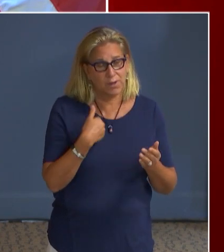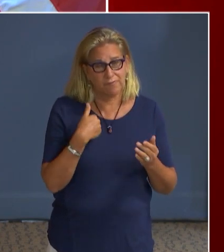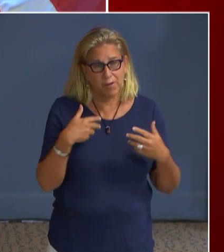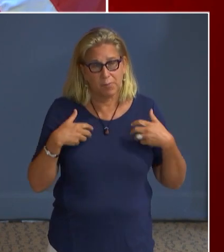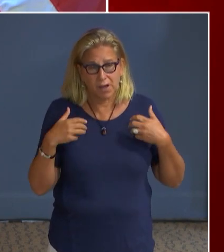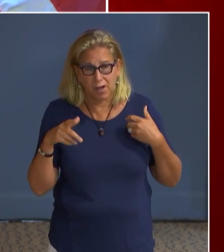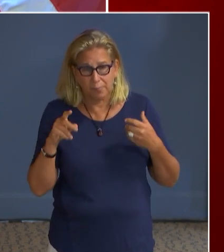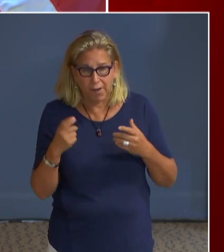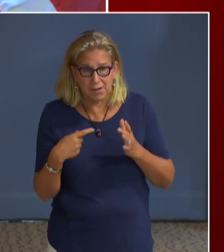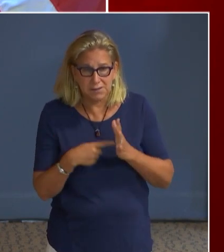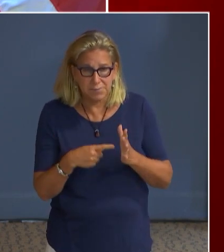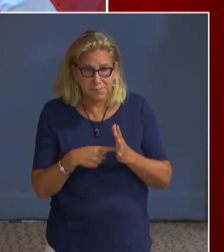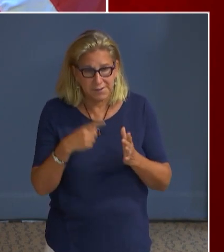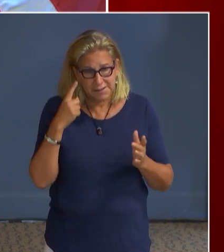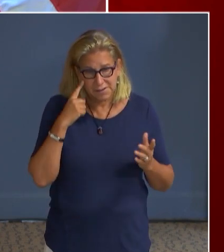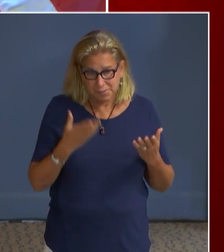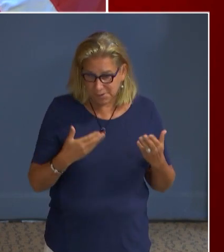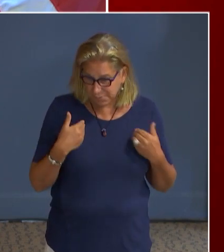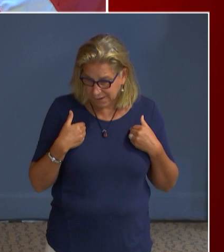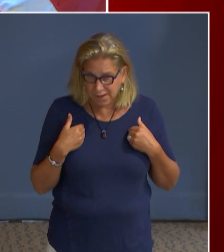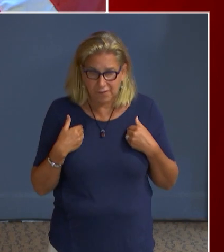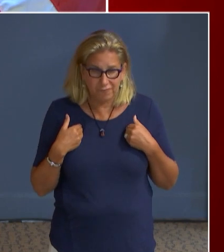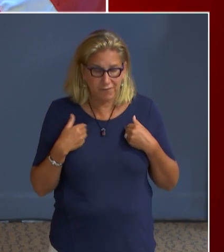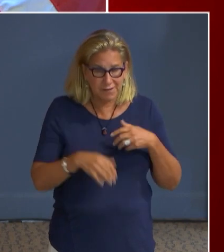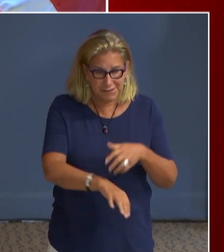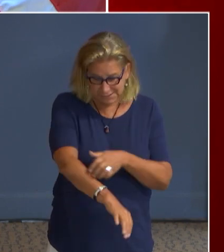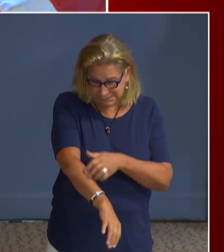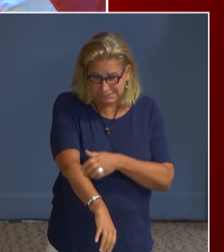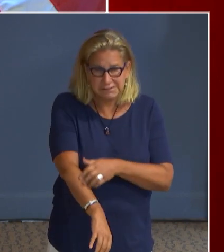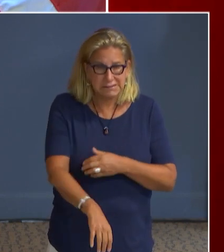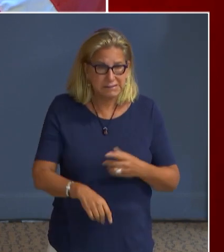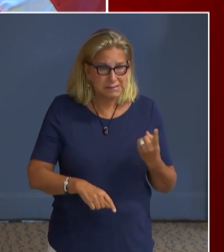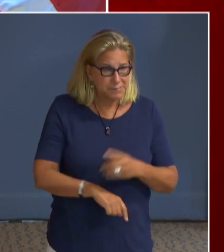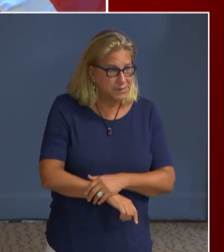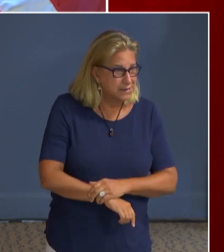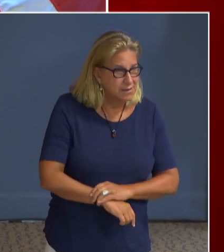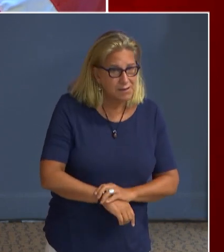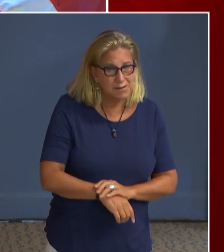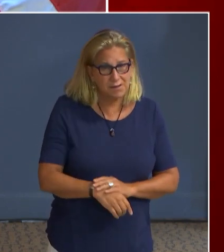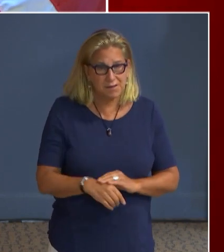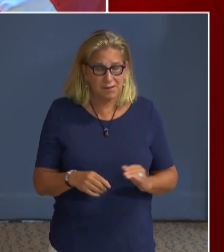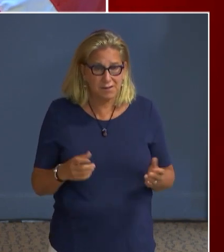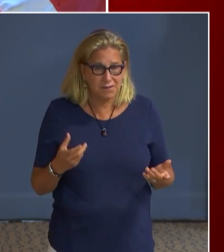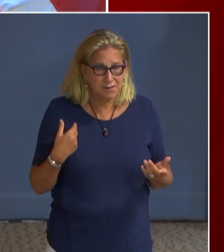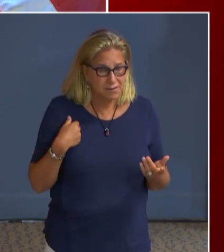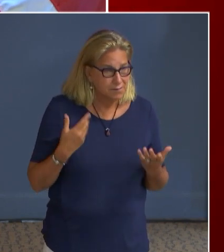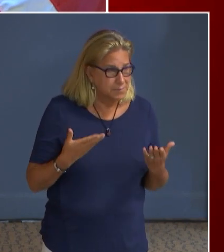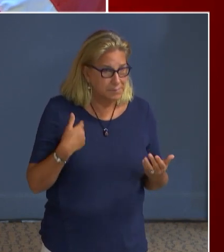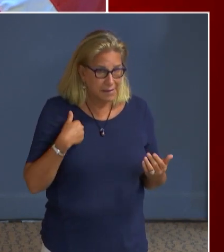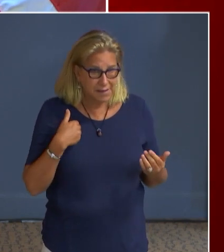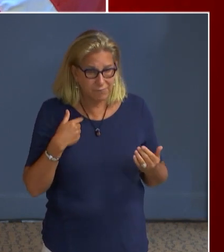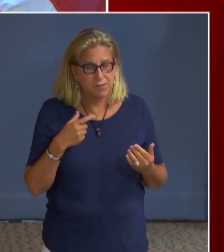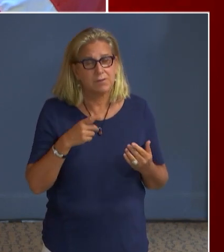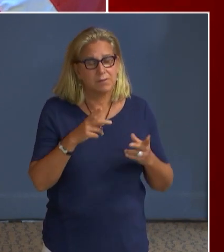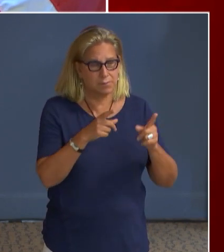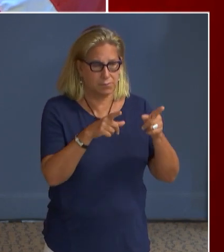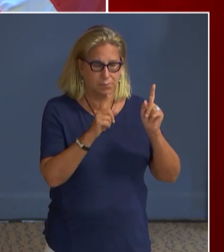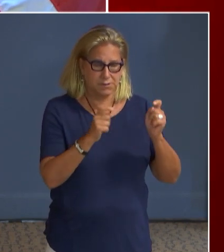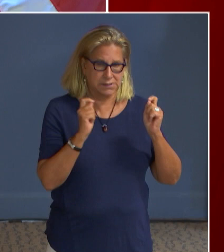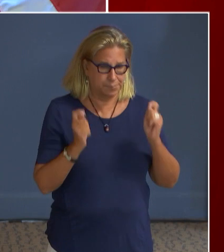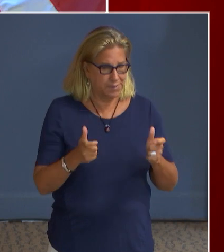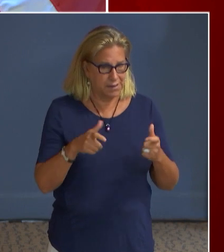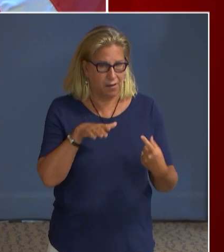have some skin condition that could be monkeypox. They should isolate, contact their doctor, and get treatment.